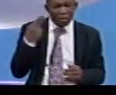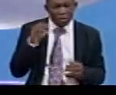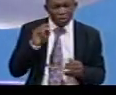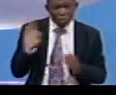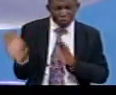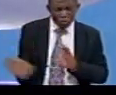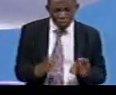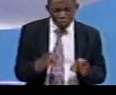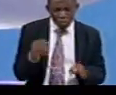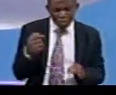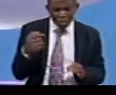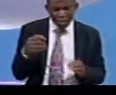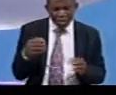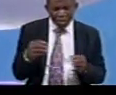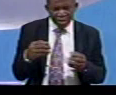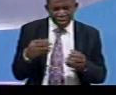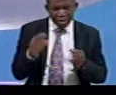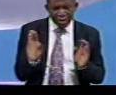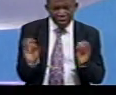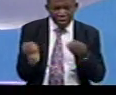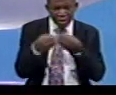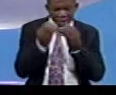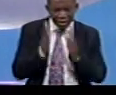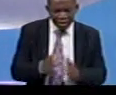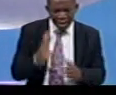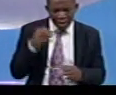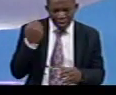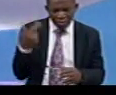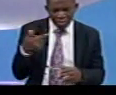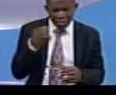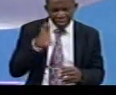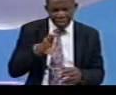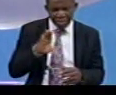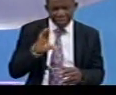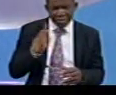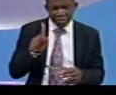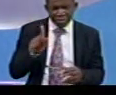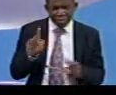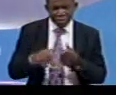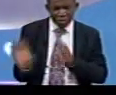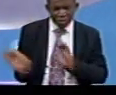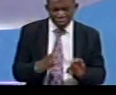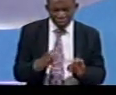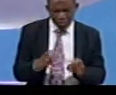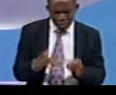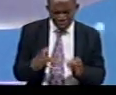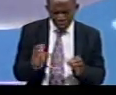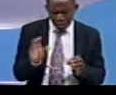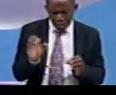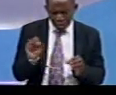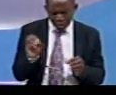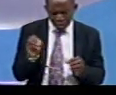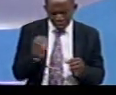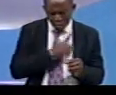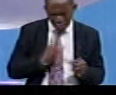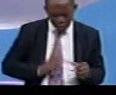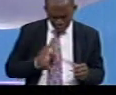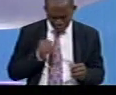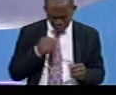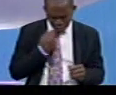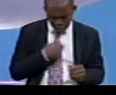of GCKWF Kumuyi. He has done great things. And so, Lord, we